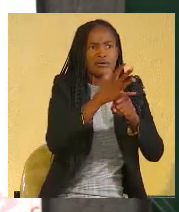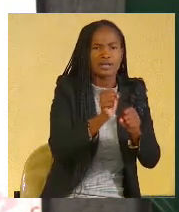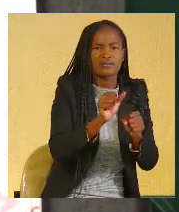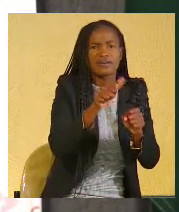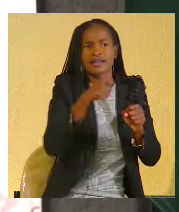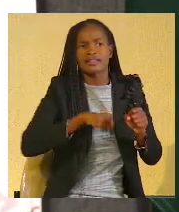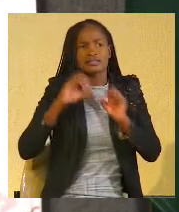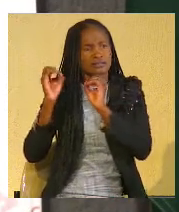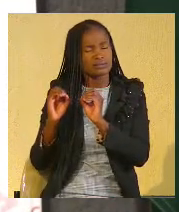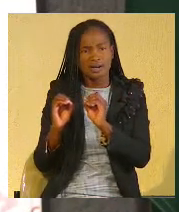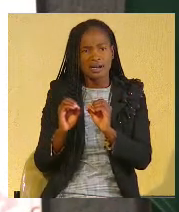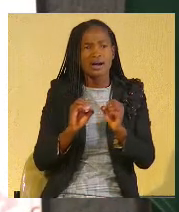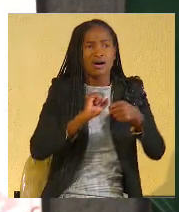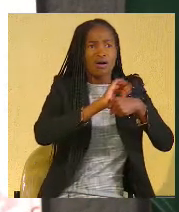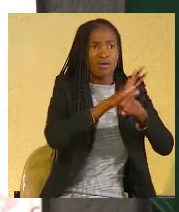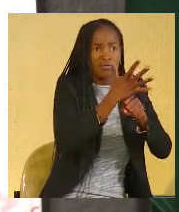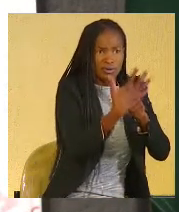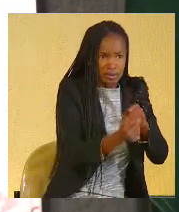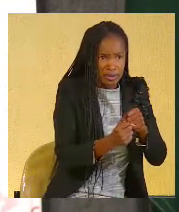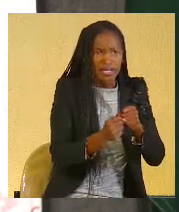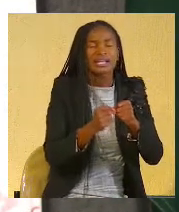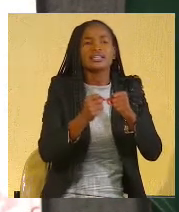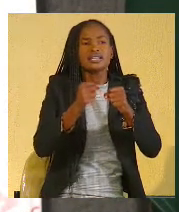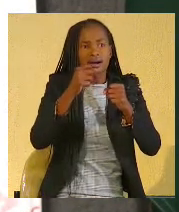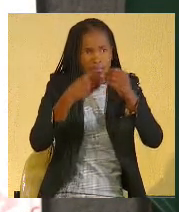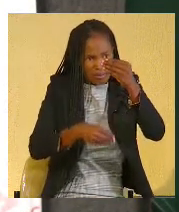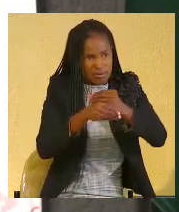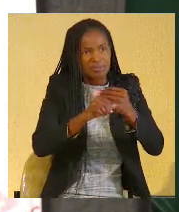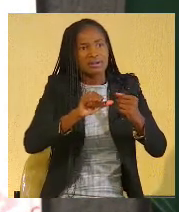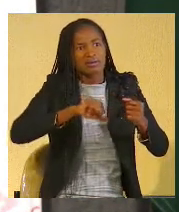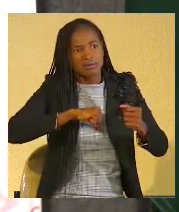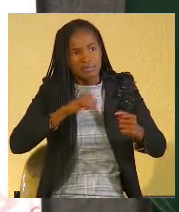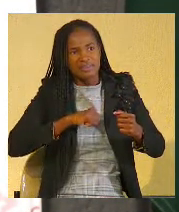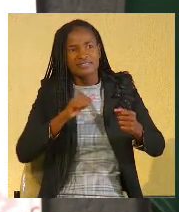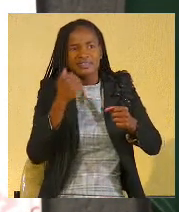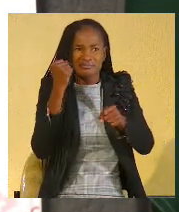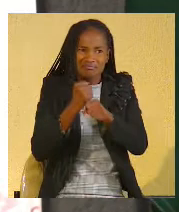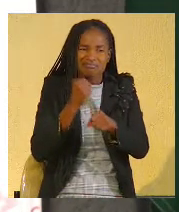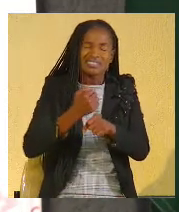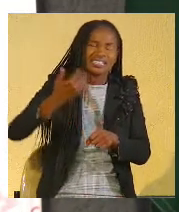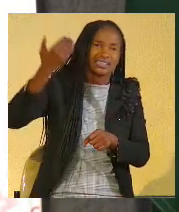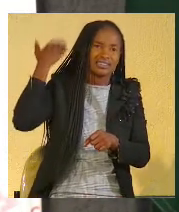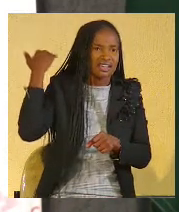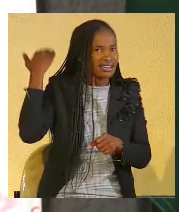of those, we now have the imperative of COVID-19, which will mean that